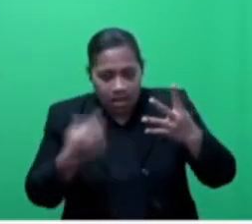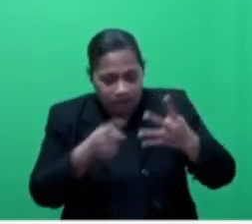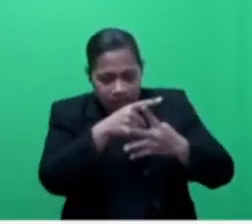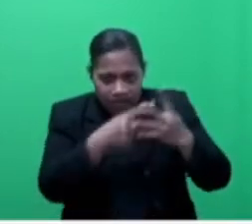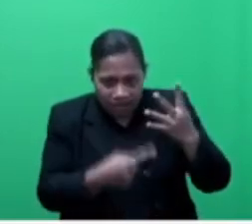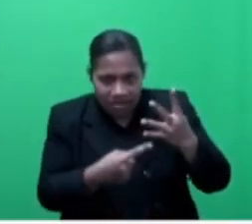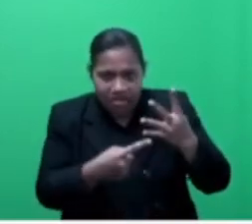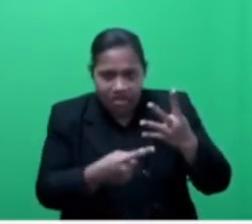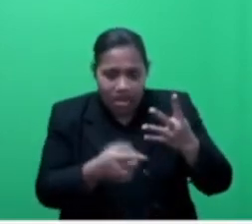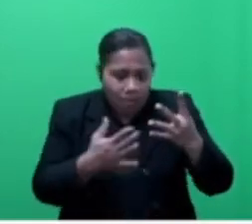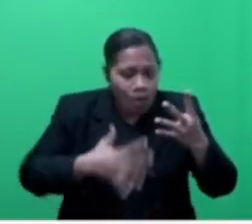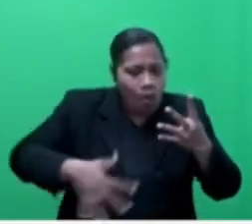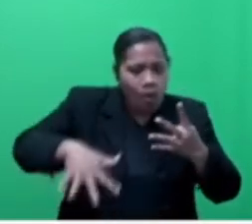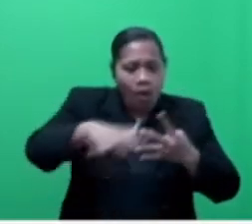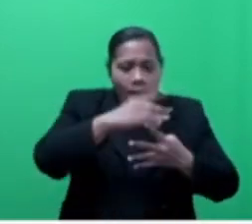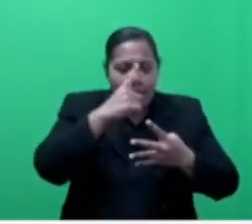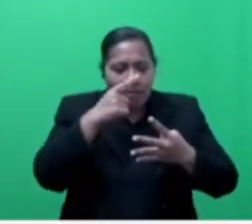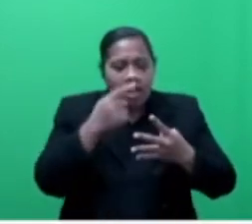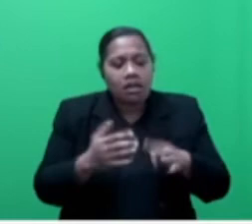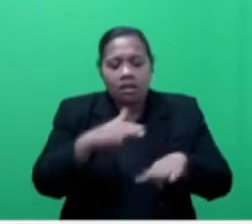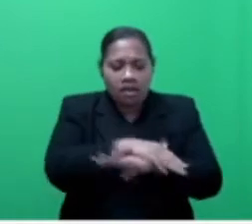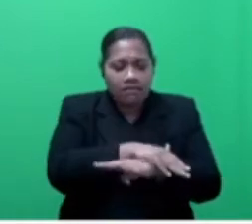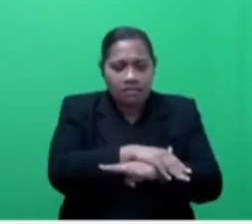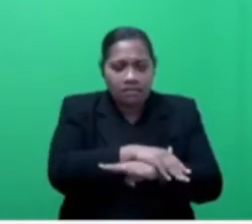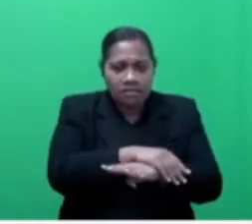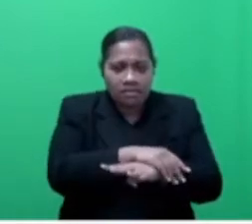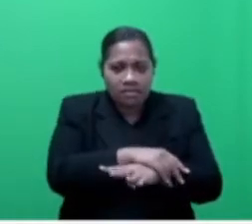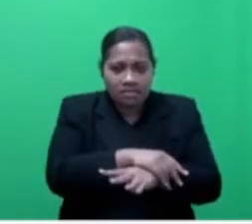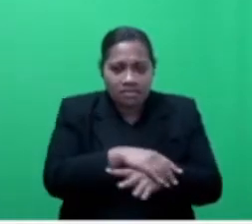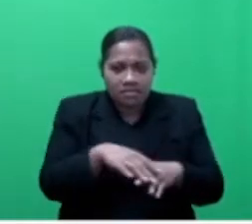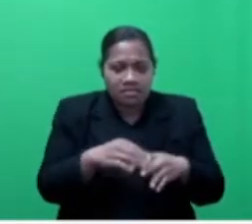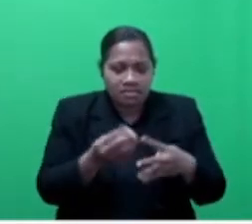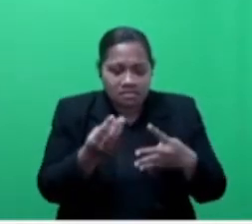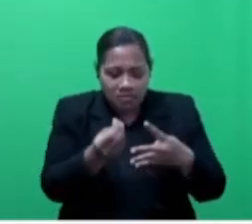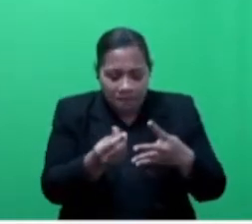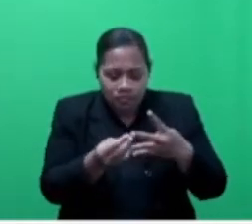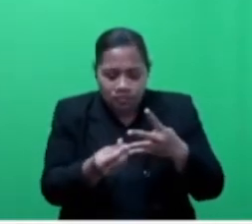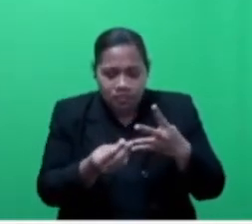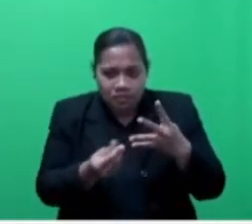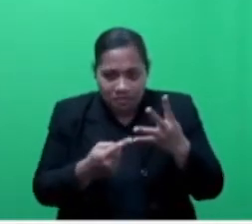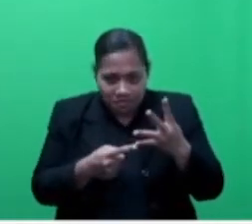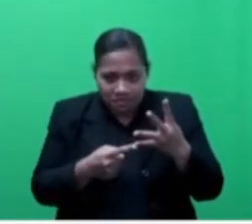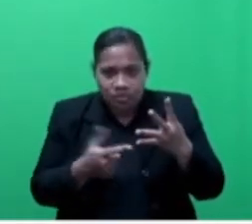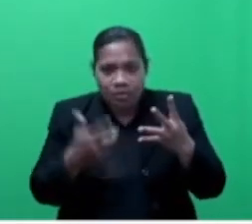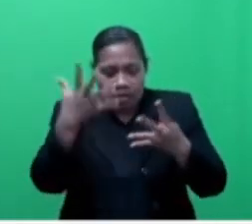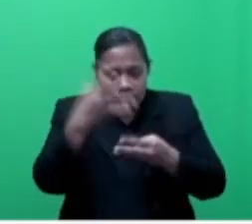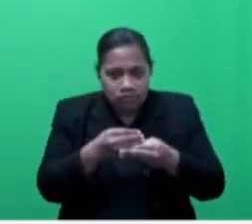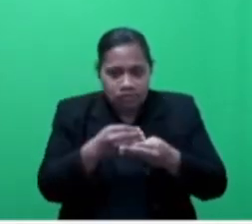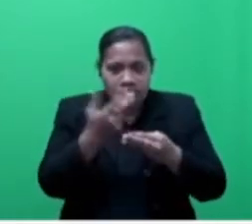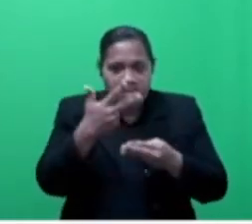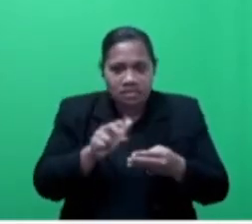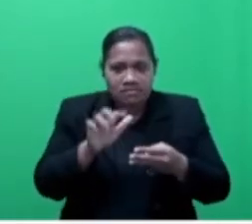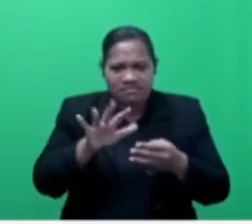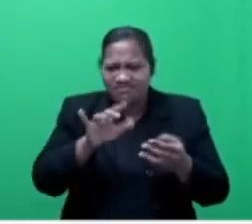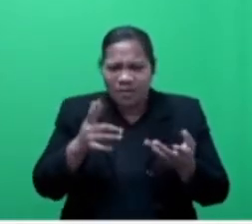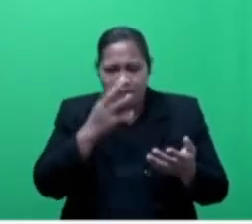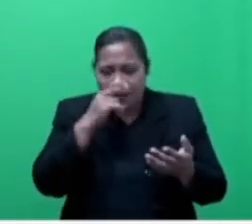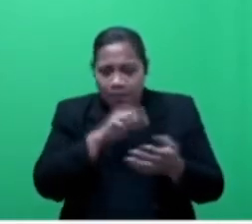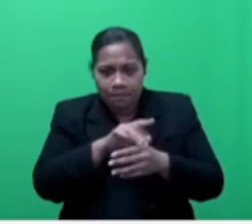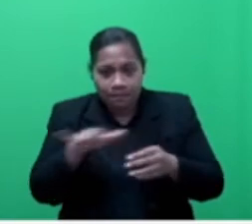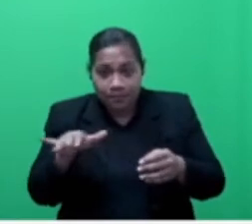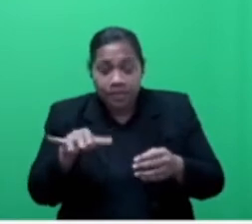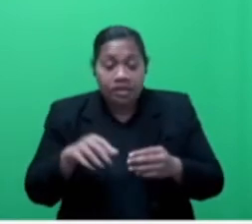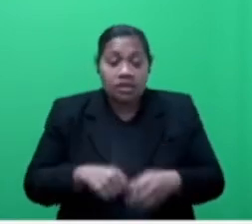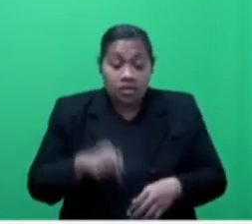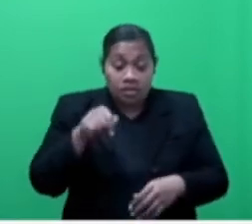all of them are covered. And since last year, November, one of the criteria to be eligible for the